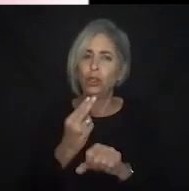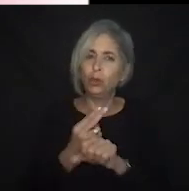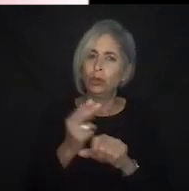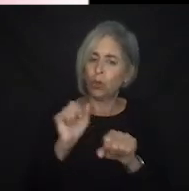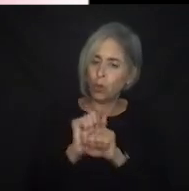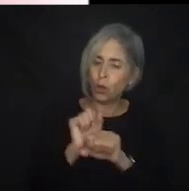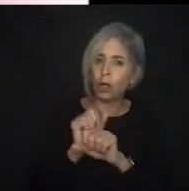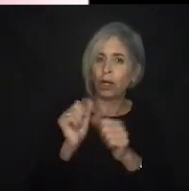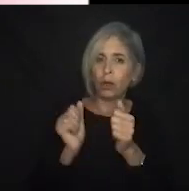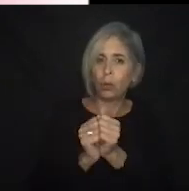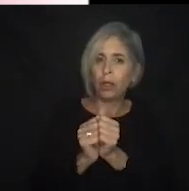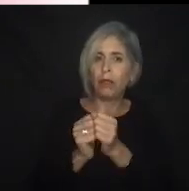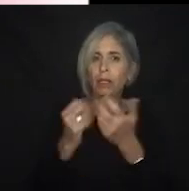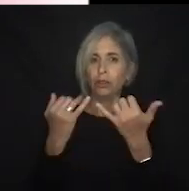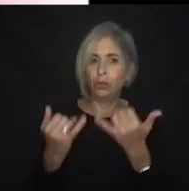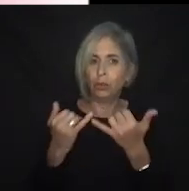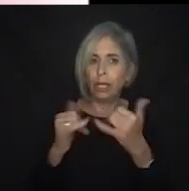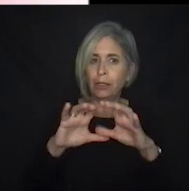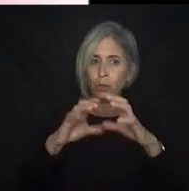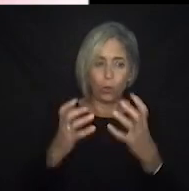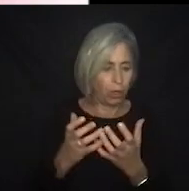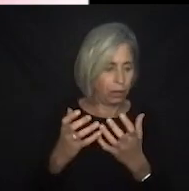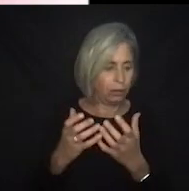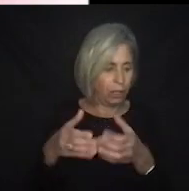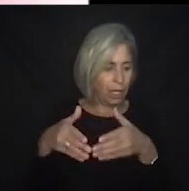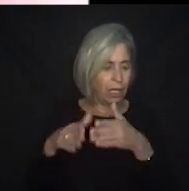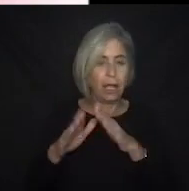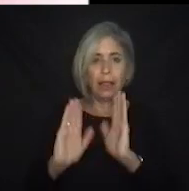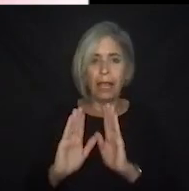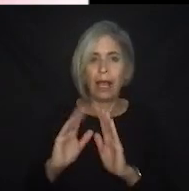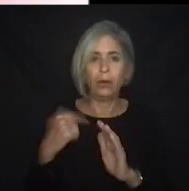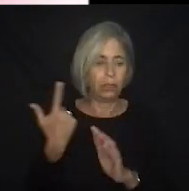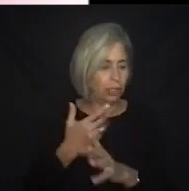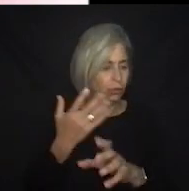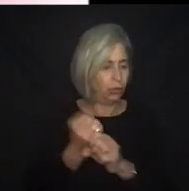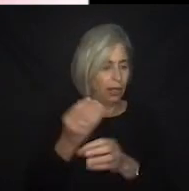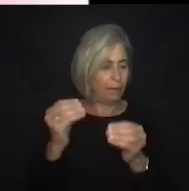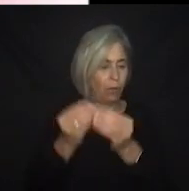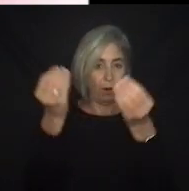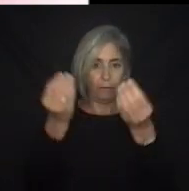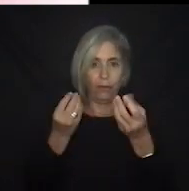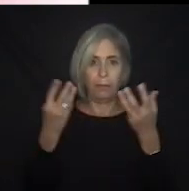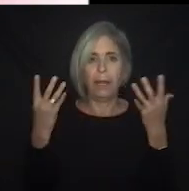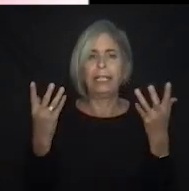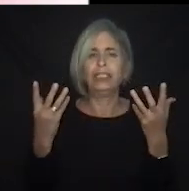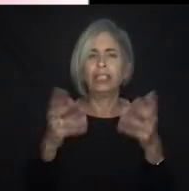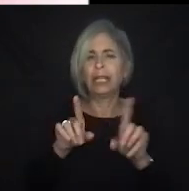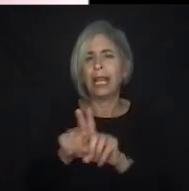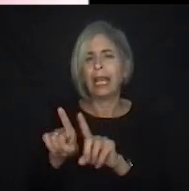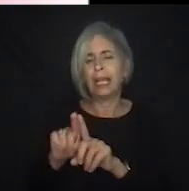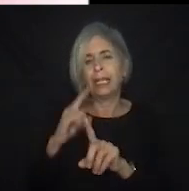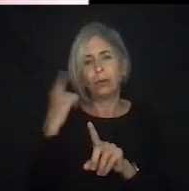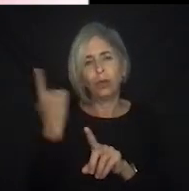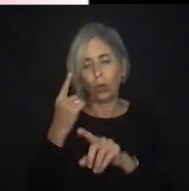work and live in today's world. It allows us to consume more information and communicate more, and